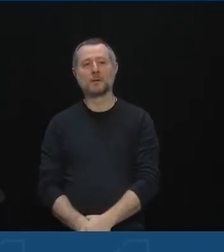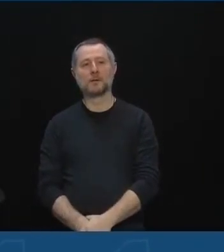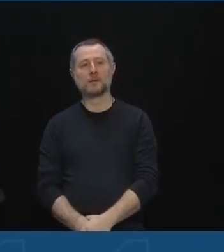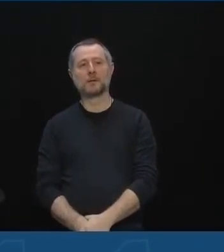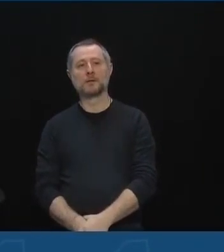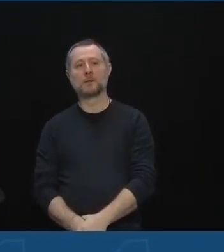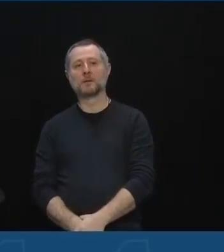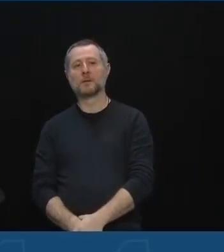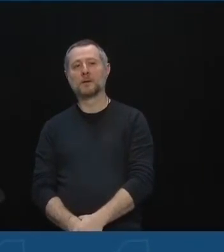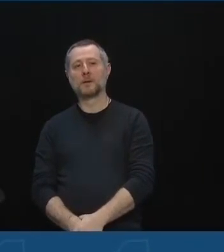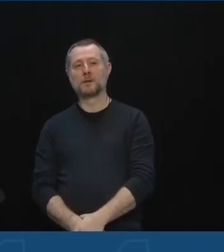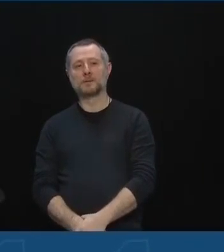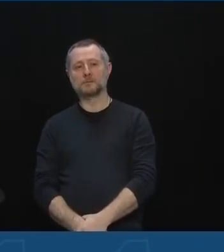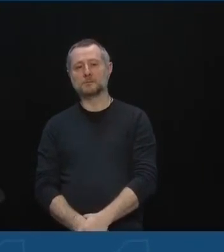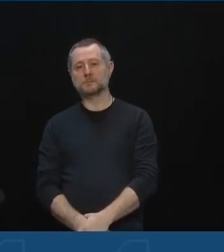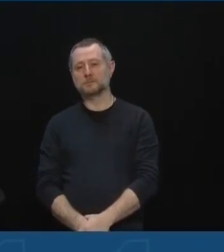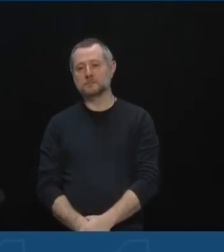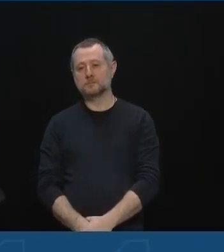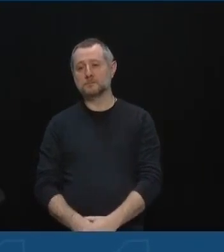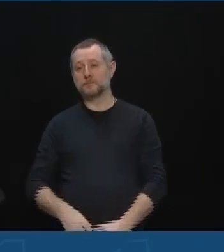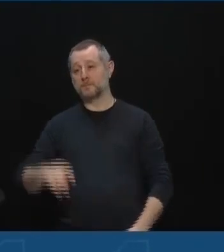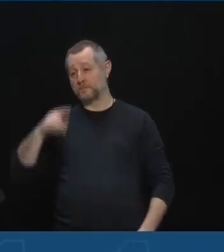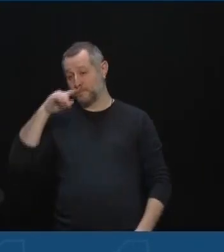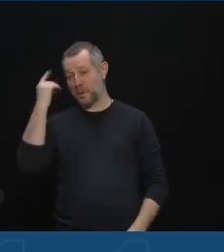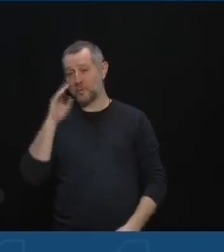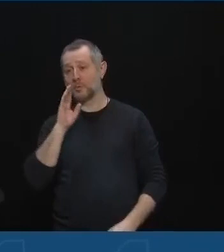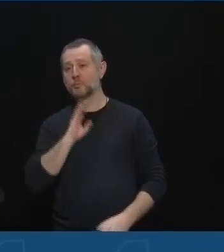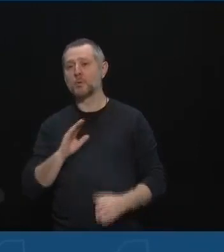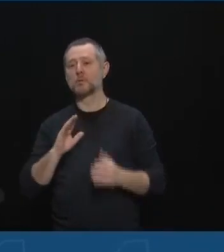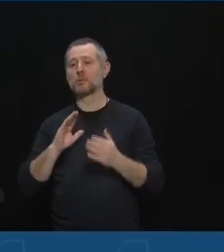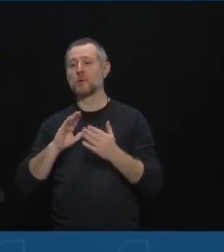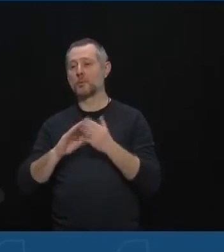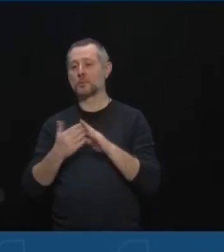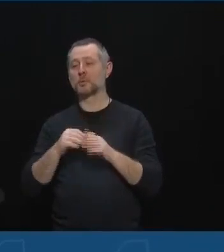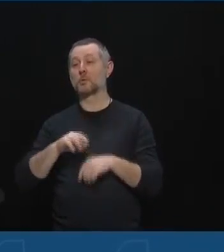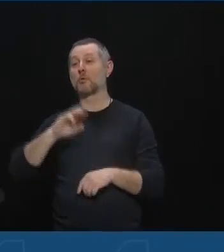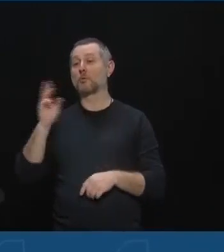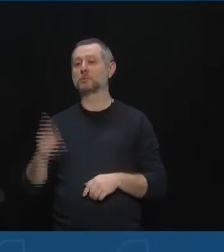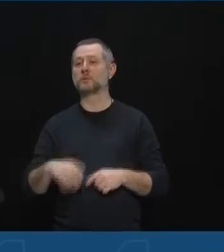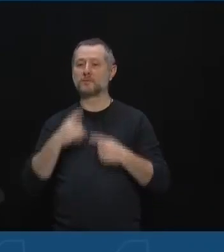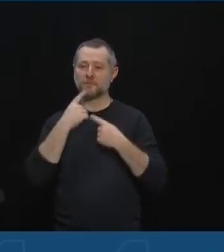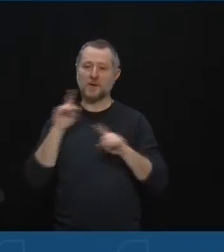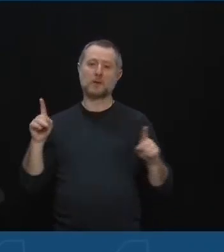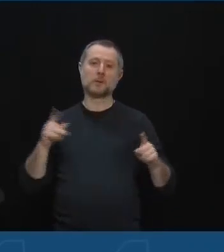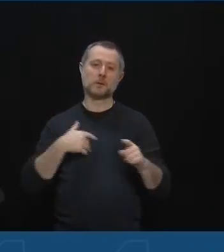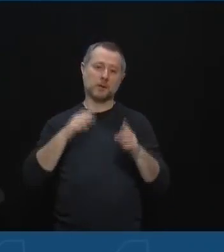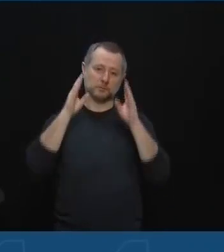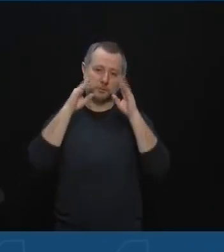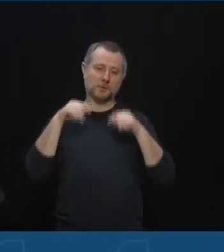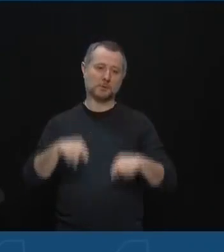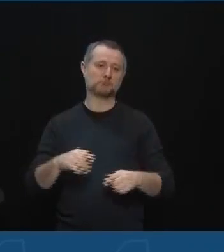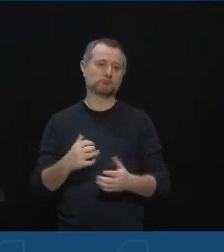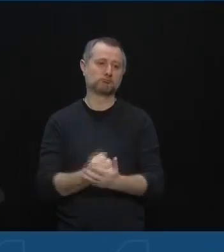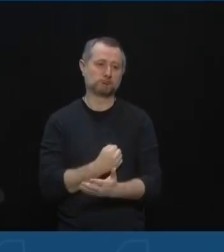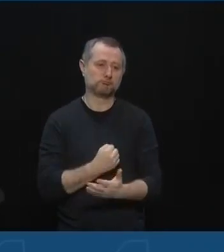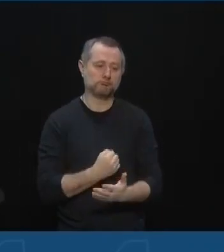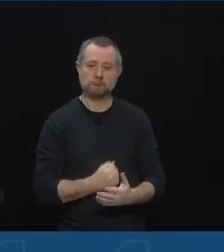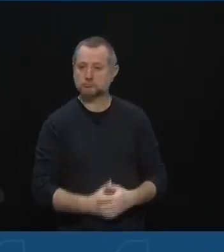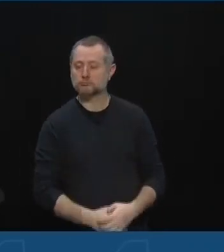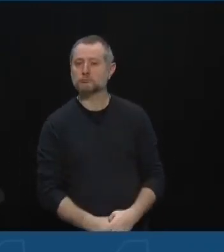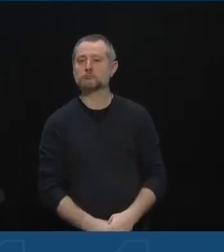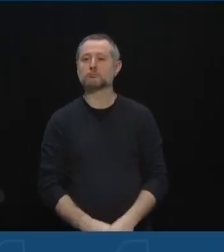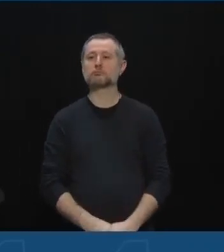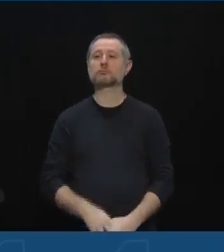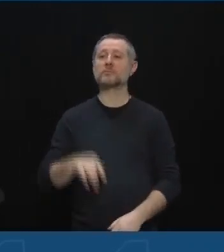The people of Rochester, particularly our black and brown community of Rochester, are finally getting the attention they deserve, and this is evidenced by the dismantling of this inner